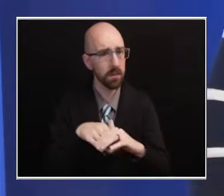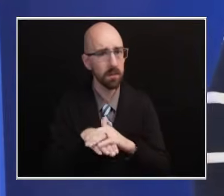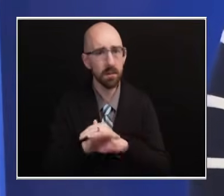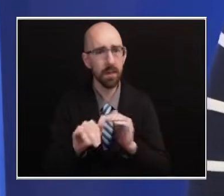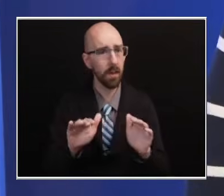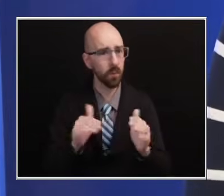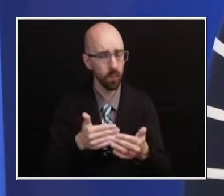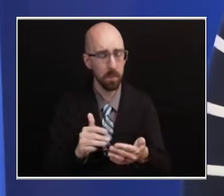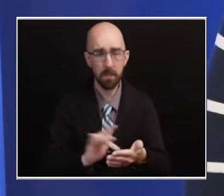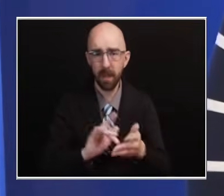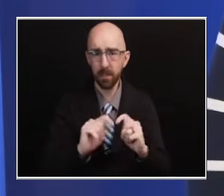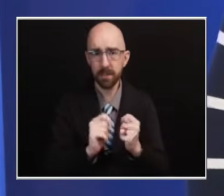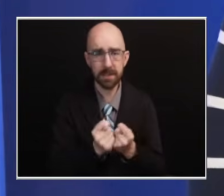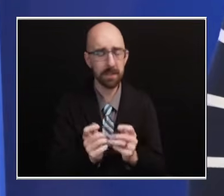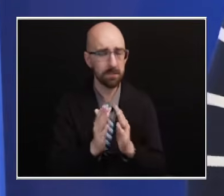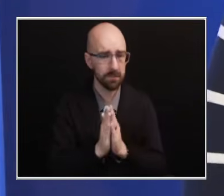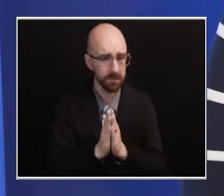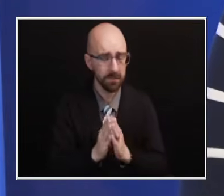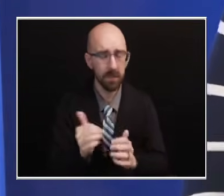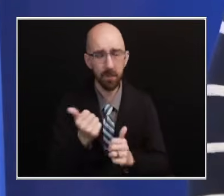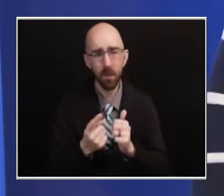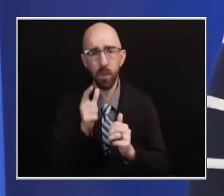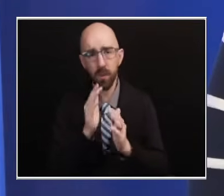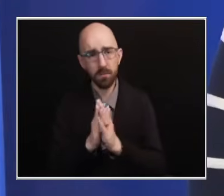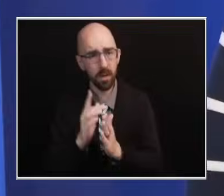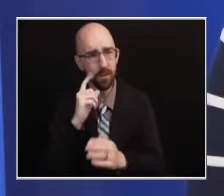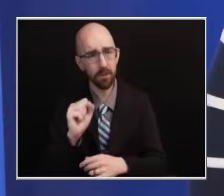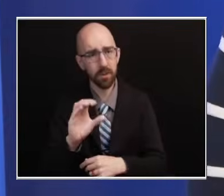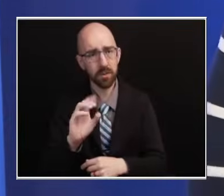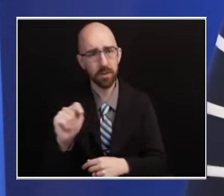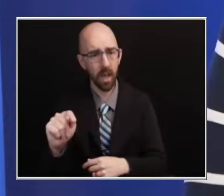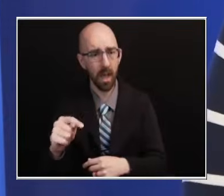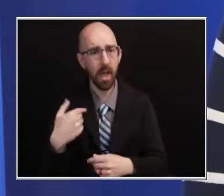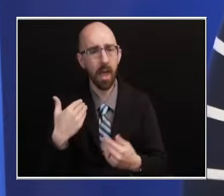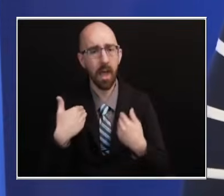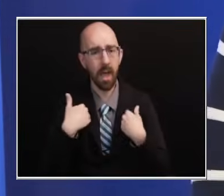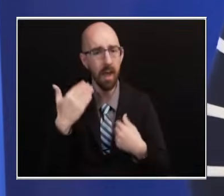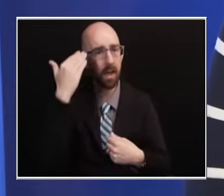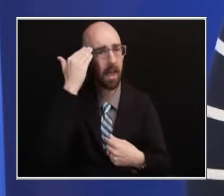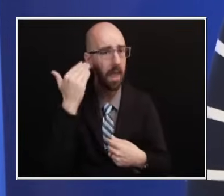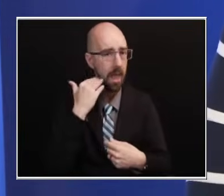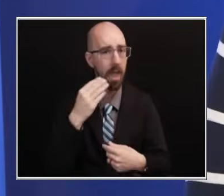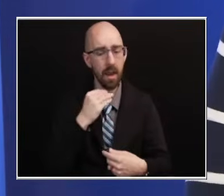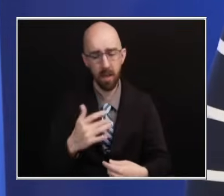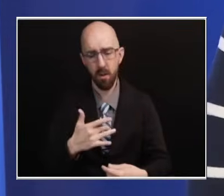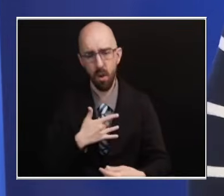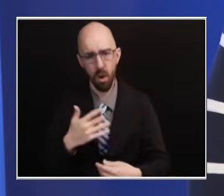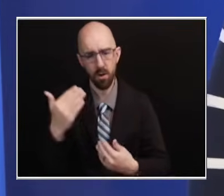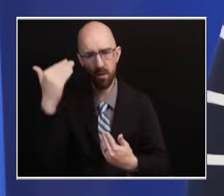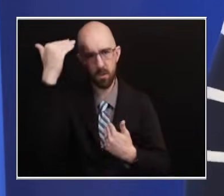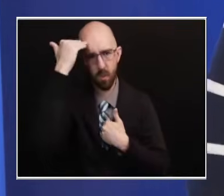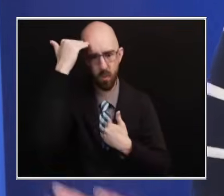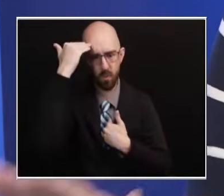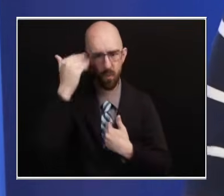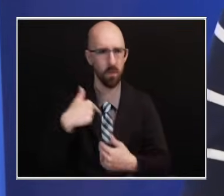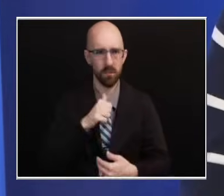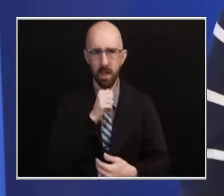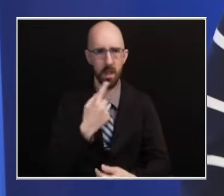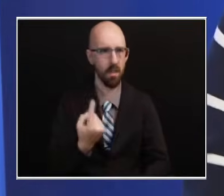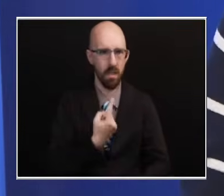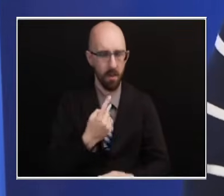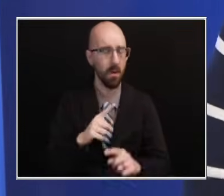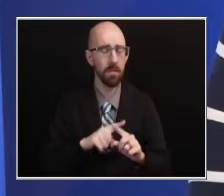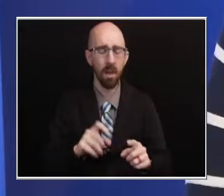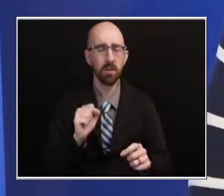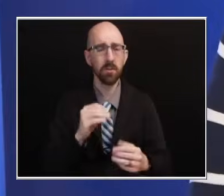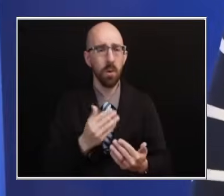team, everybody that prayed for Scott. It's just, I had head knowledge and heart knowledge that we weren't alone in this, but I just so grateful for